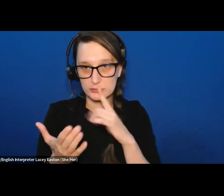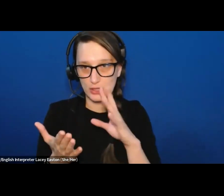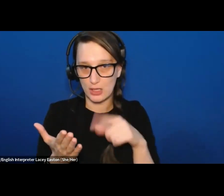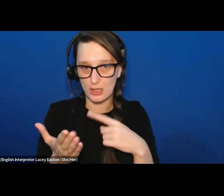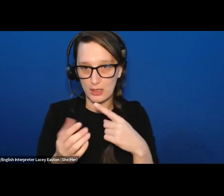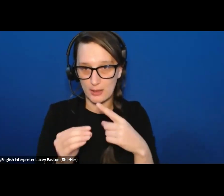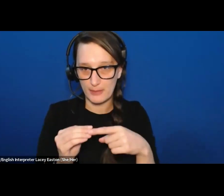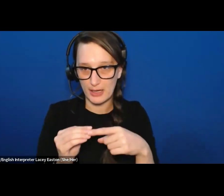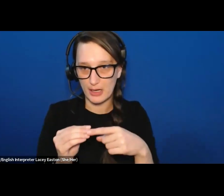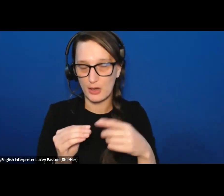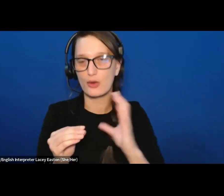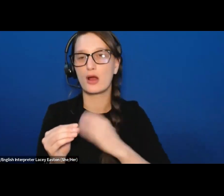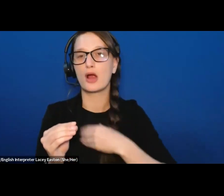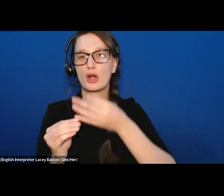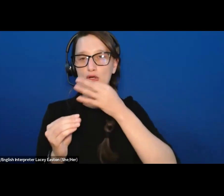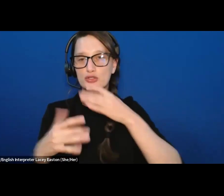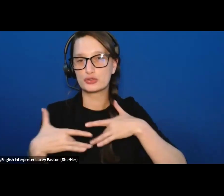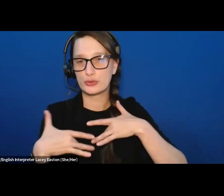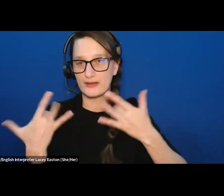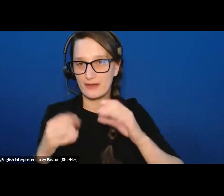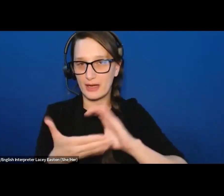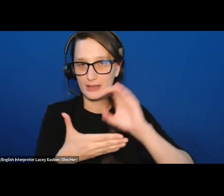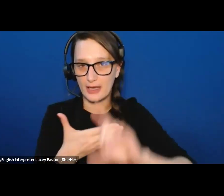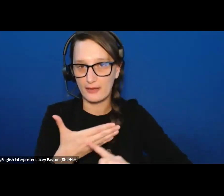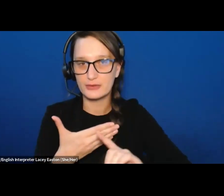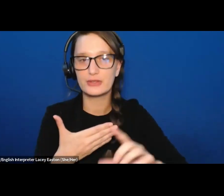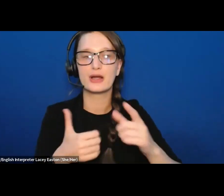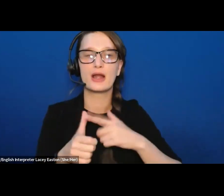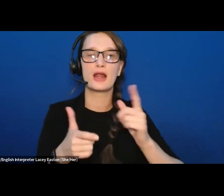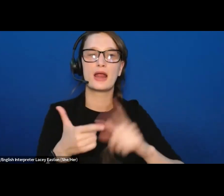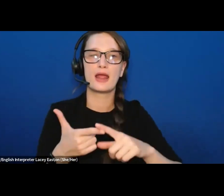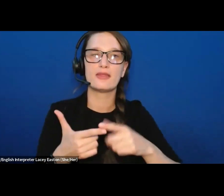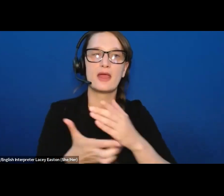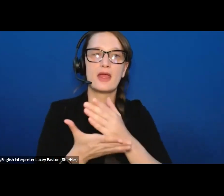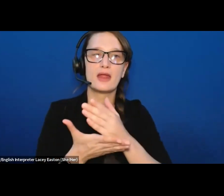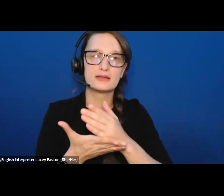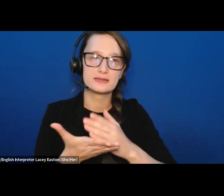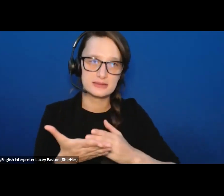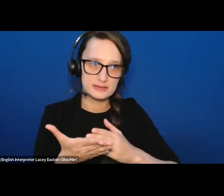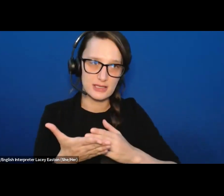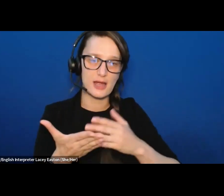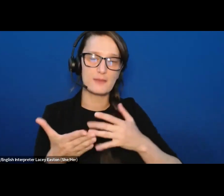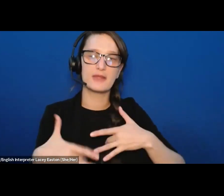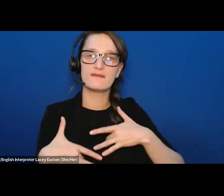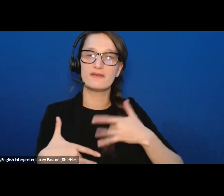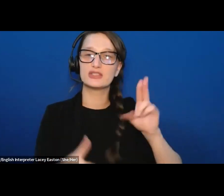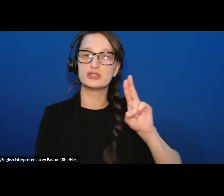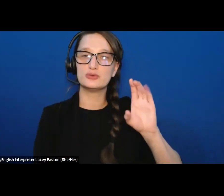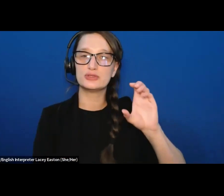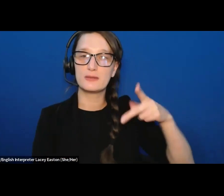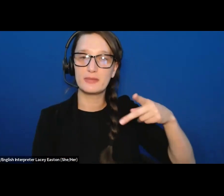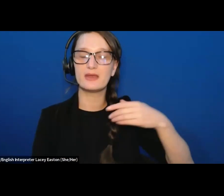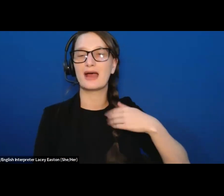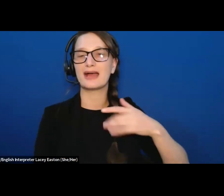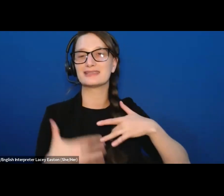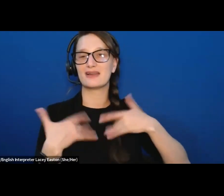also our upcoming event calendar, and then some of the upcoming events. UCP has an event on April 5th that